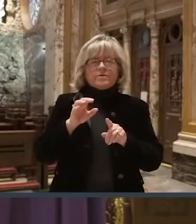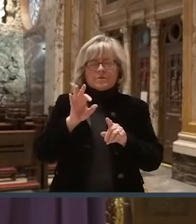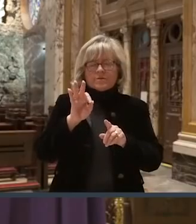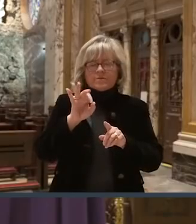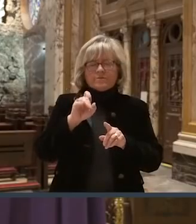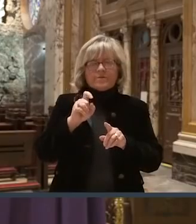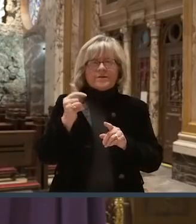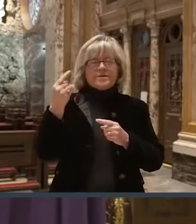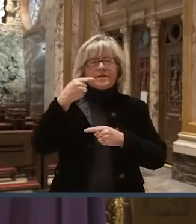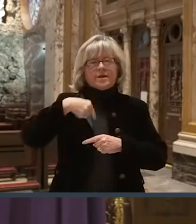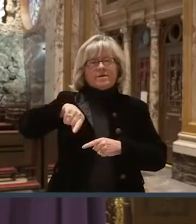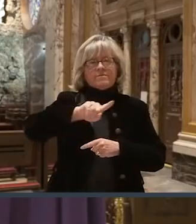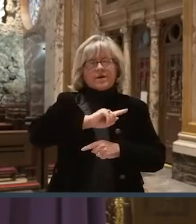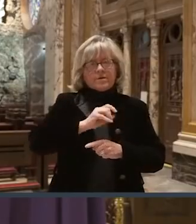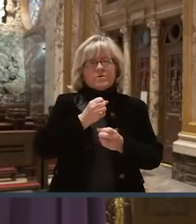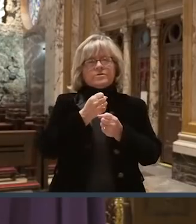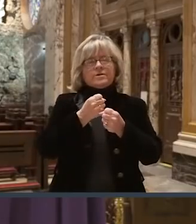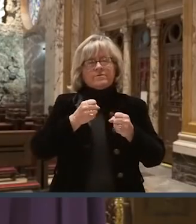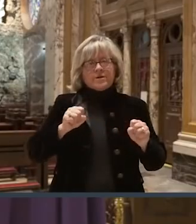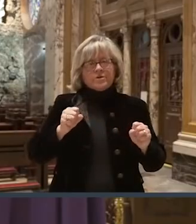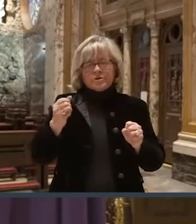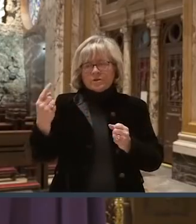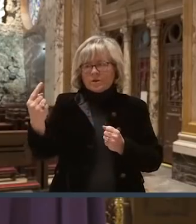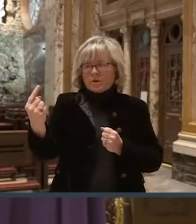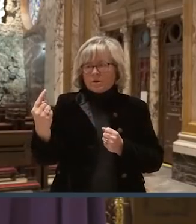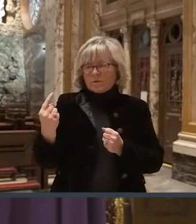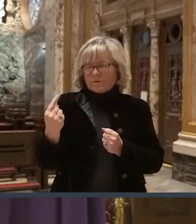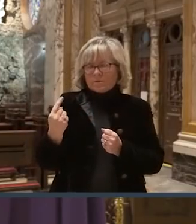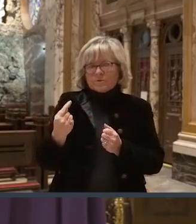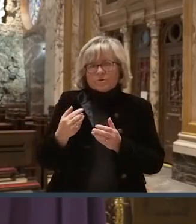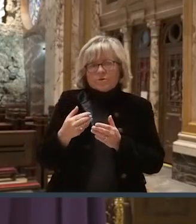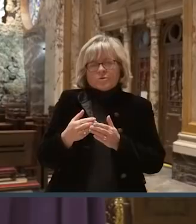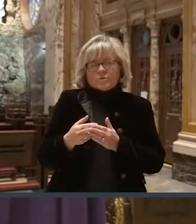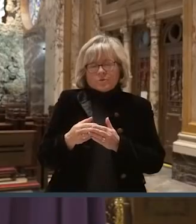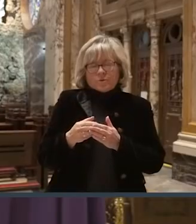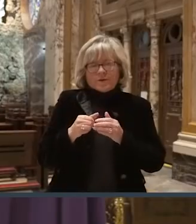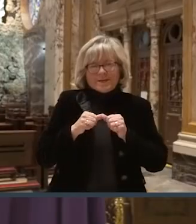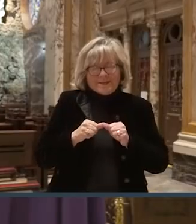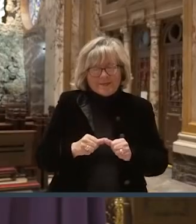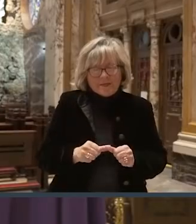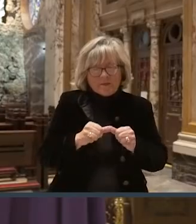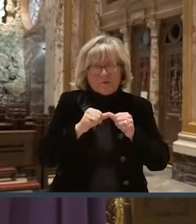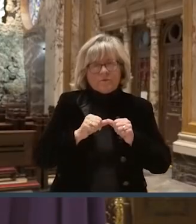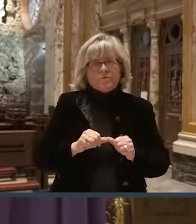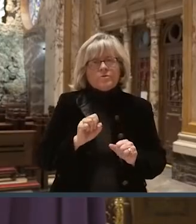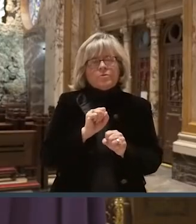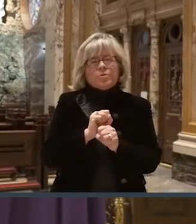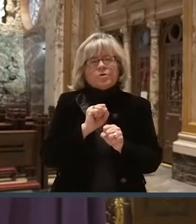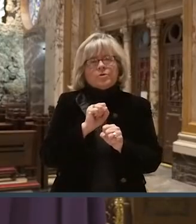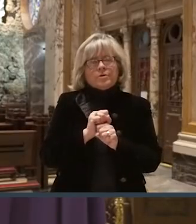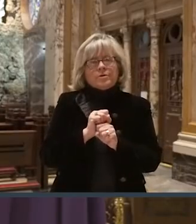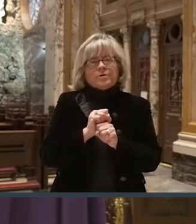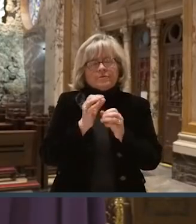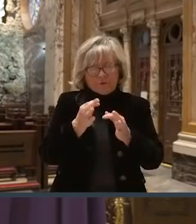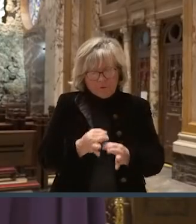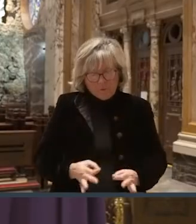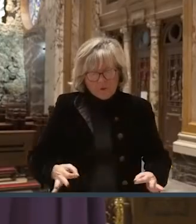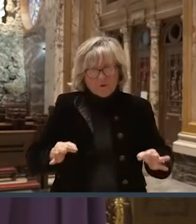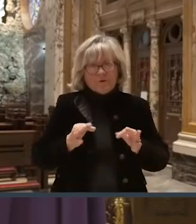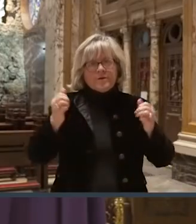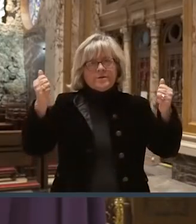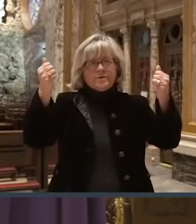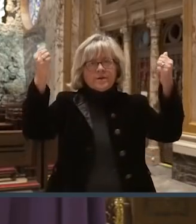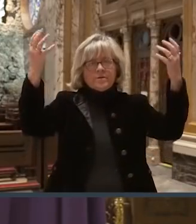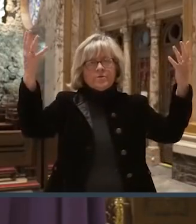draws ever nearer, so we may press forward all the more eagerly to the worthy celebration of the